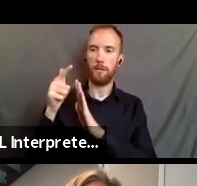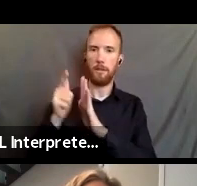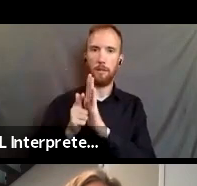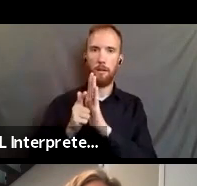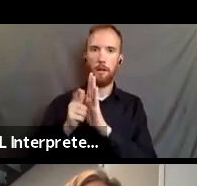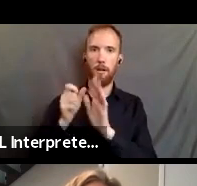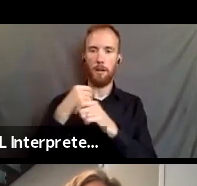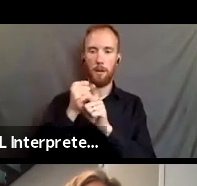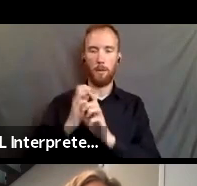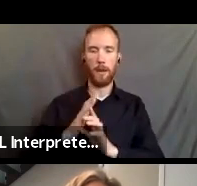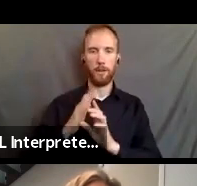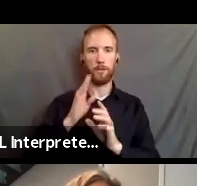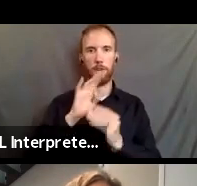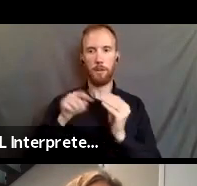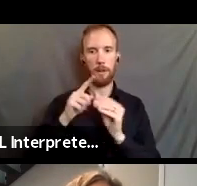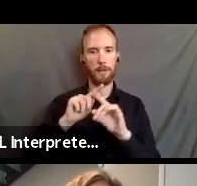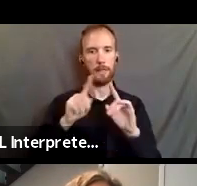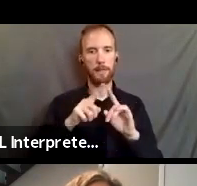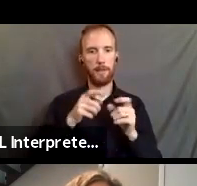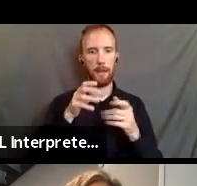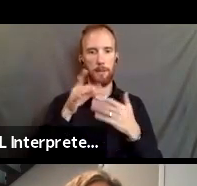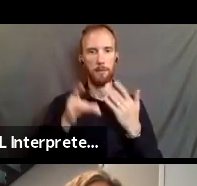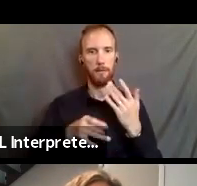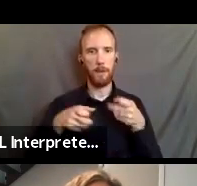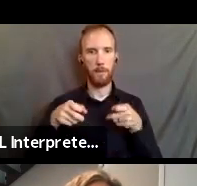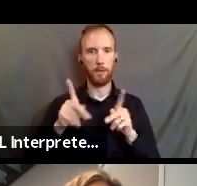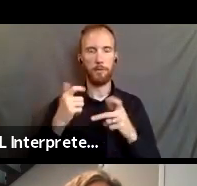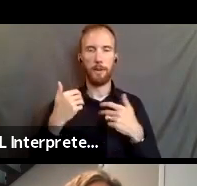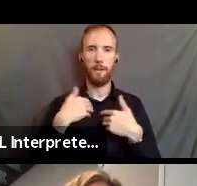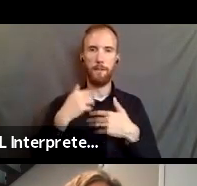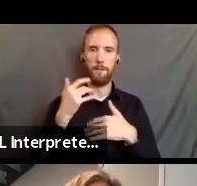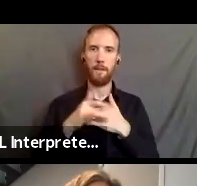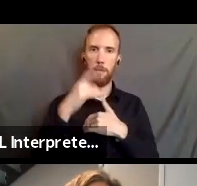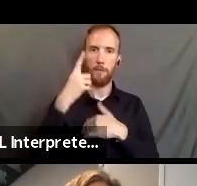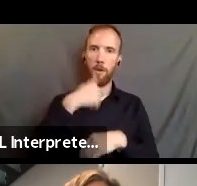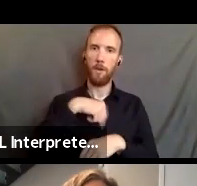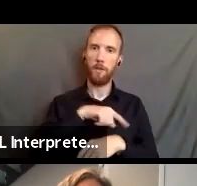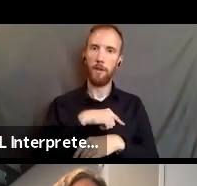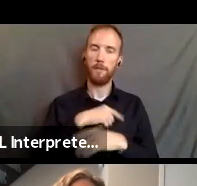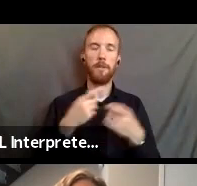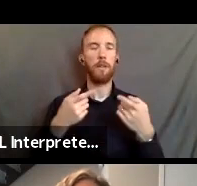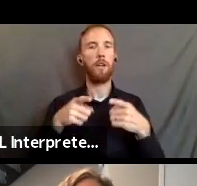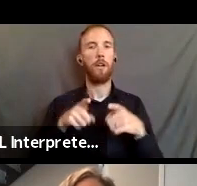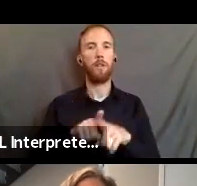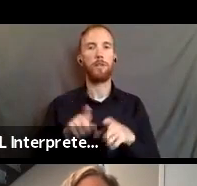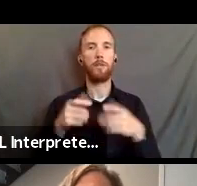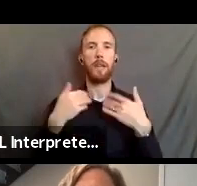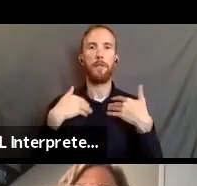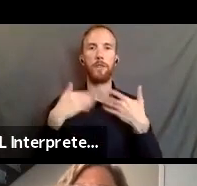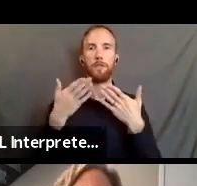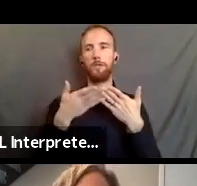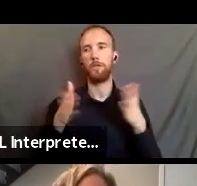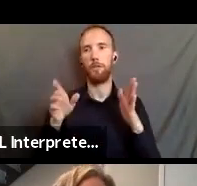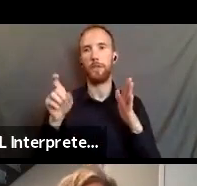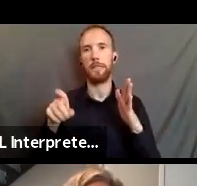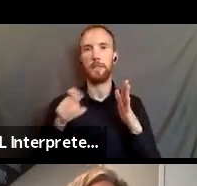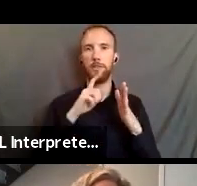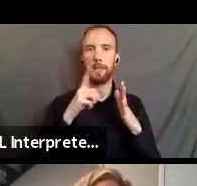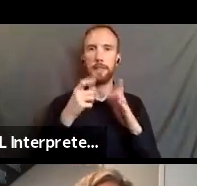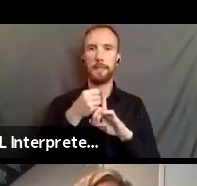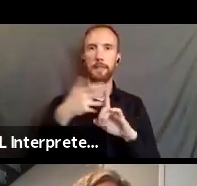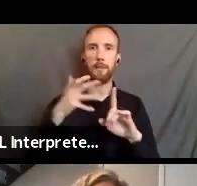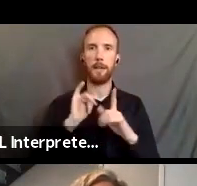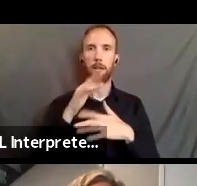that are available to us because of that in situations like this and then also just the broader need to expand our tools and so i was really happy to